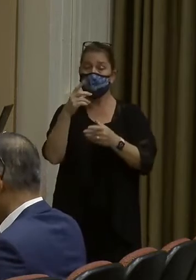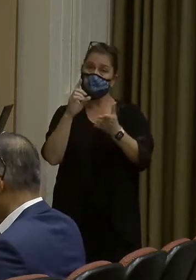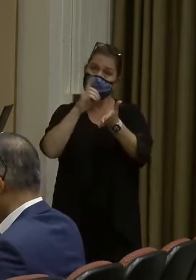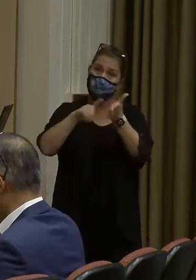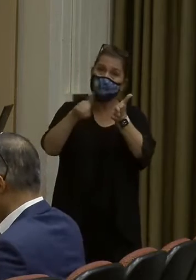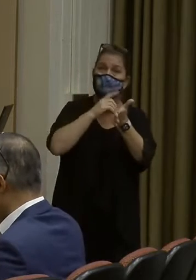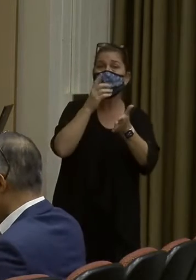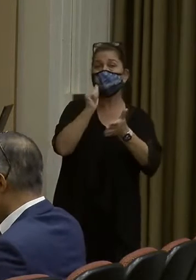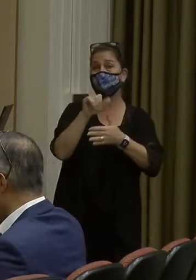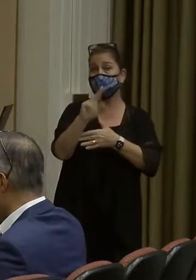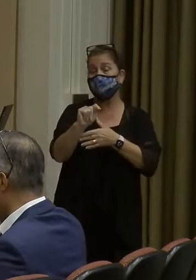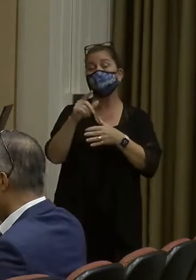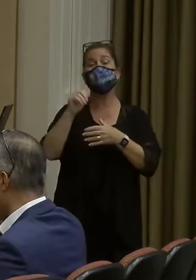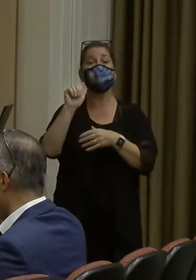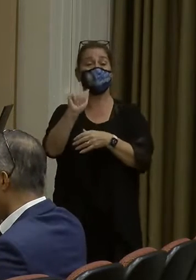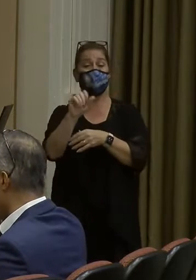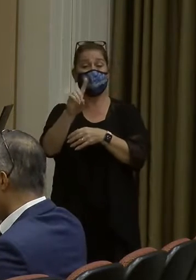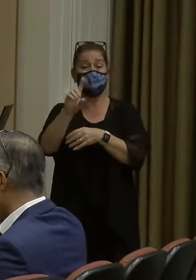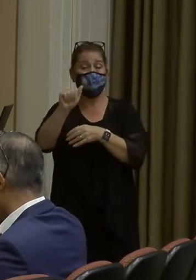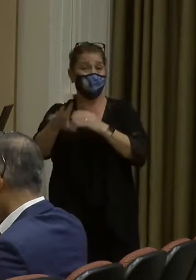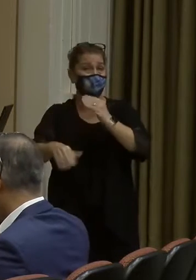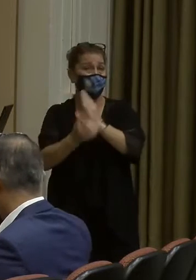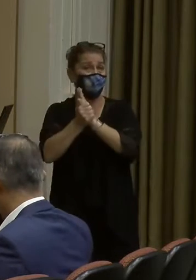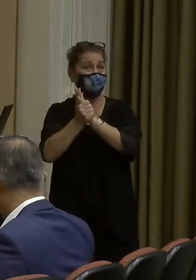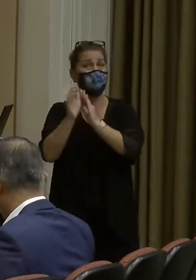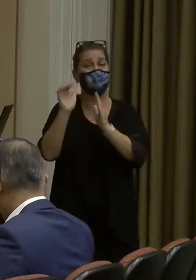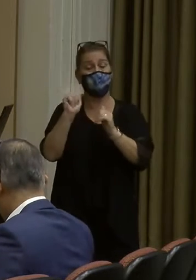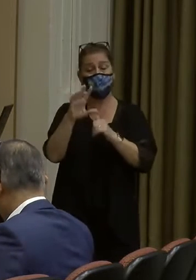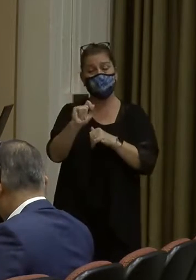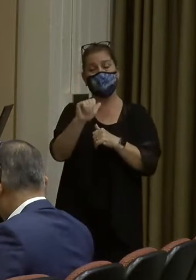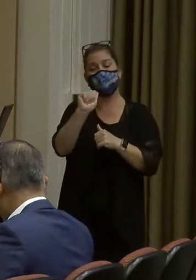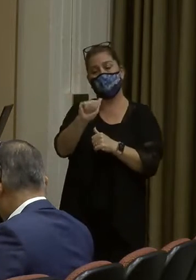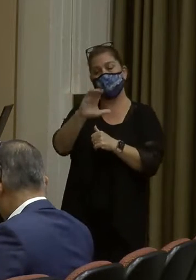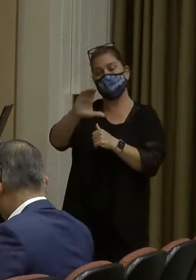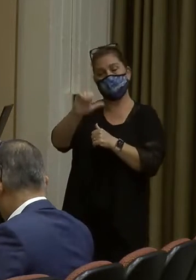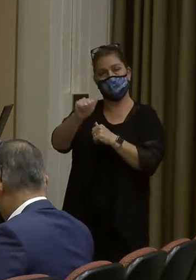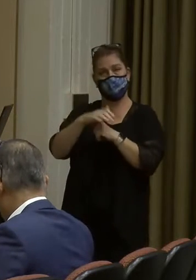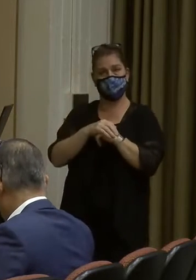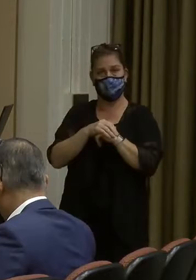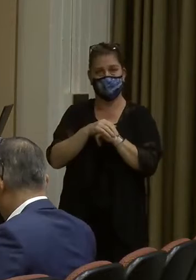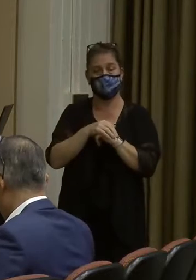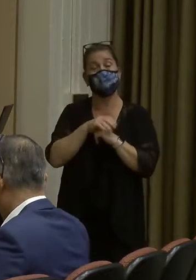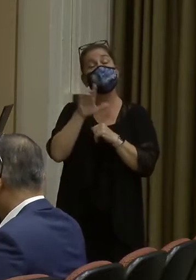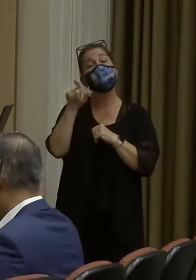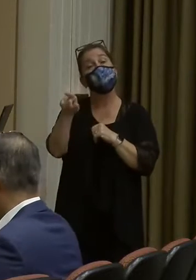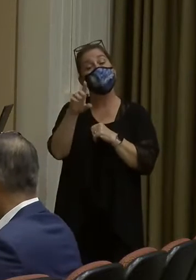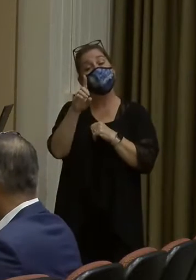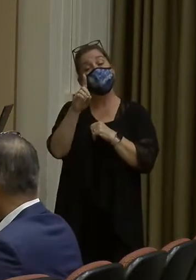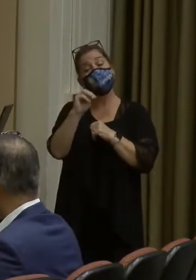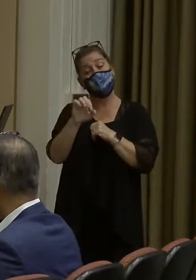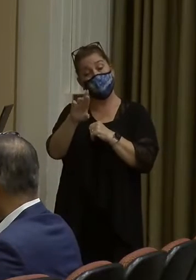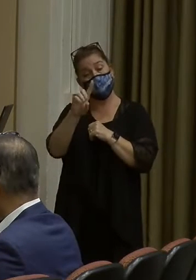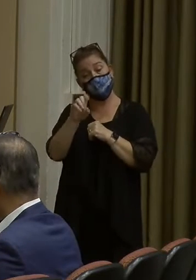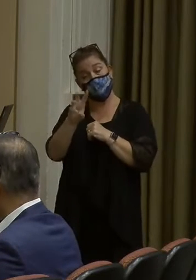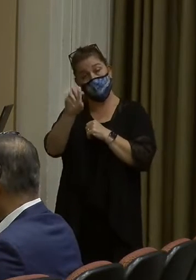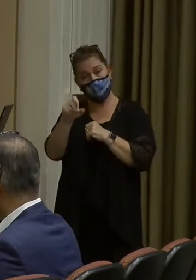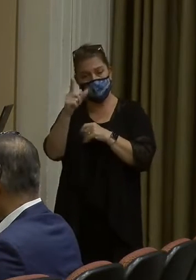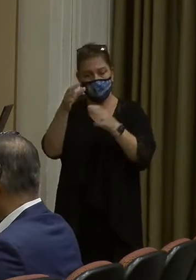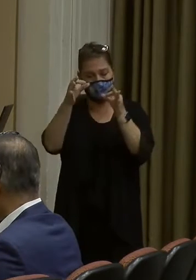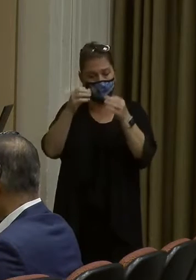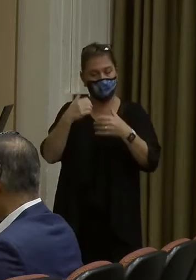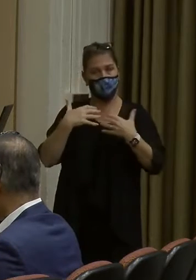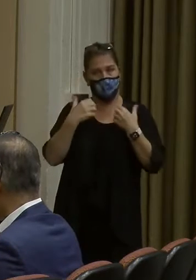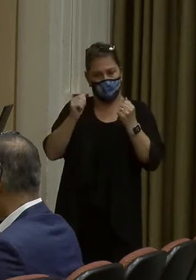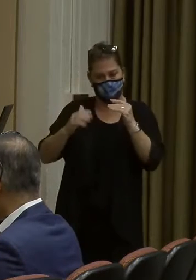Act, the Americans with Disabilities Amendment Act, and the Affordable Care Act. Mr. Dawes' research focuses on the determinants of